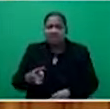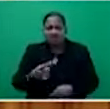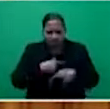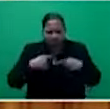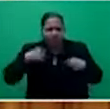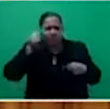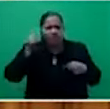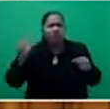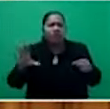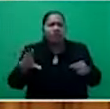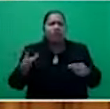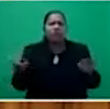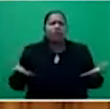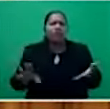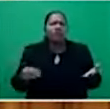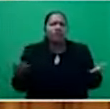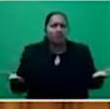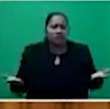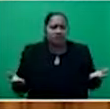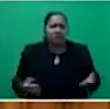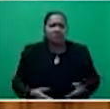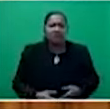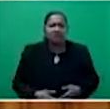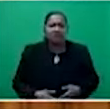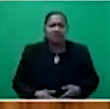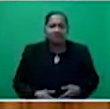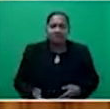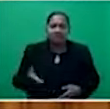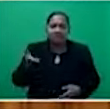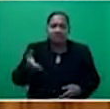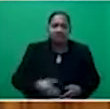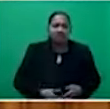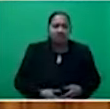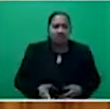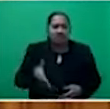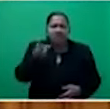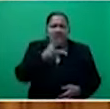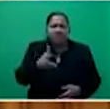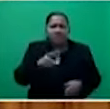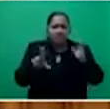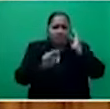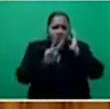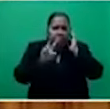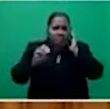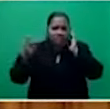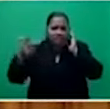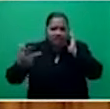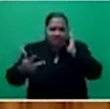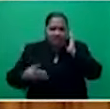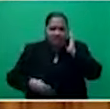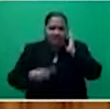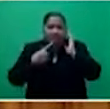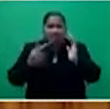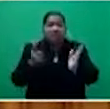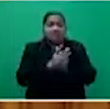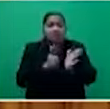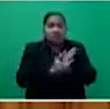from. This is a video from 2018 He is saying that the law should be